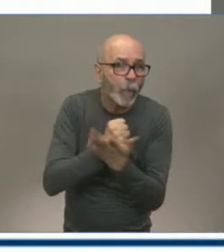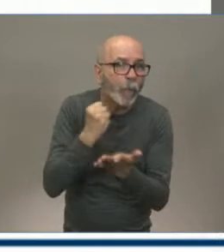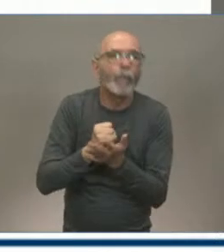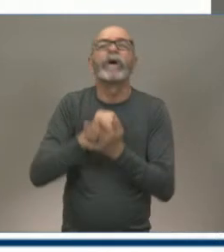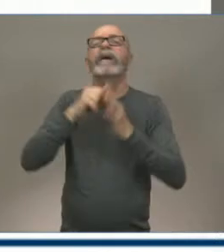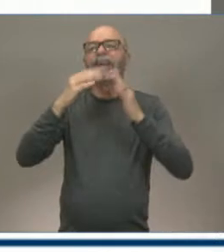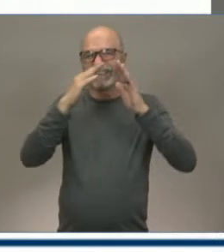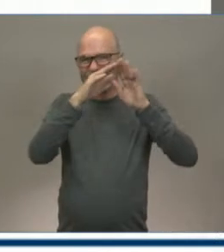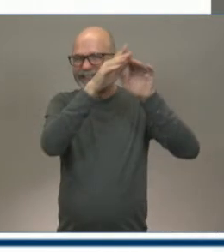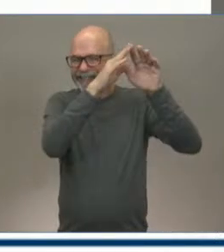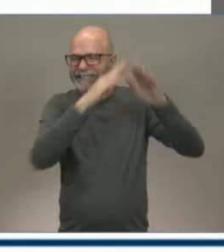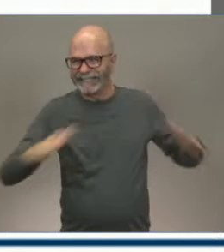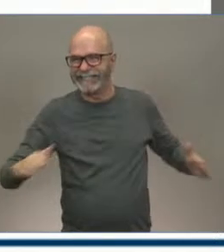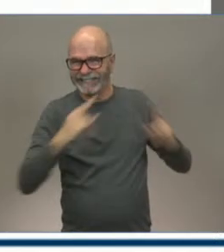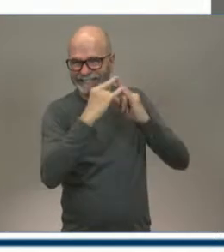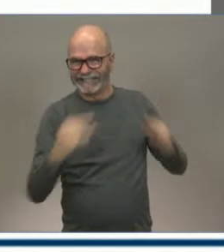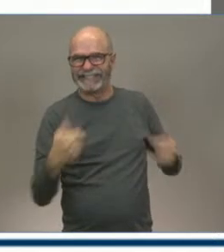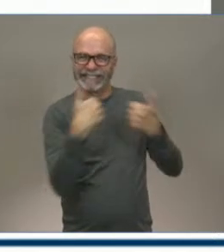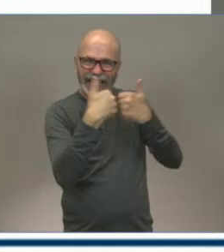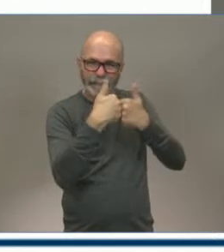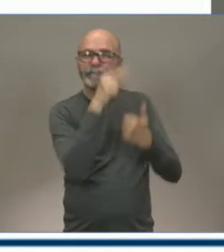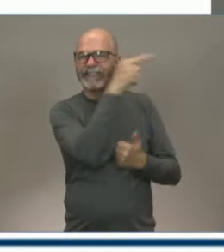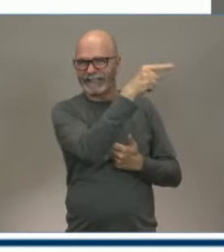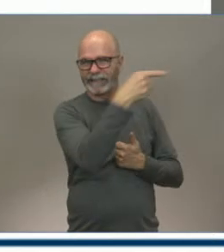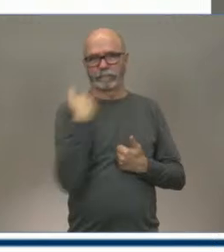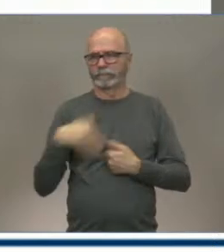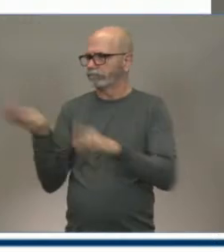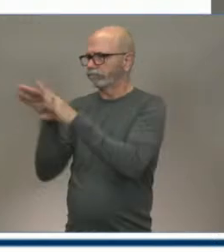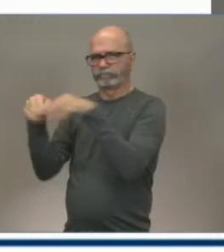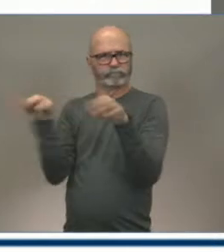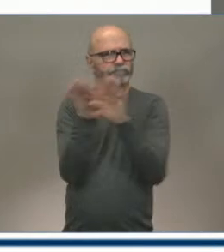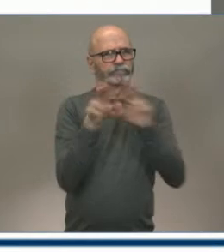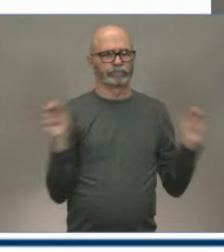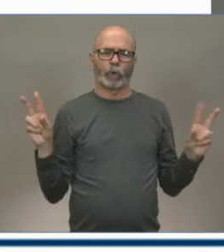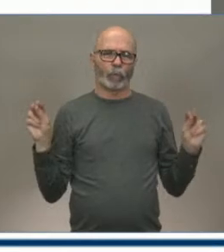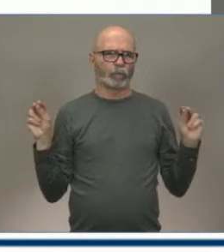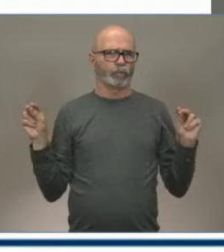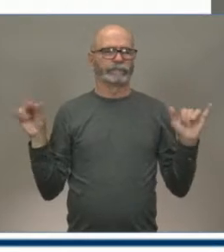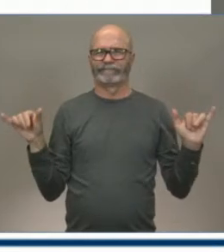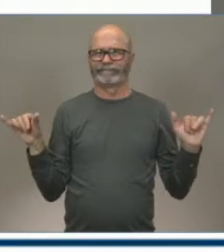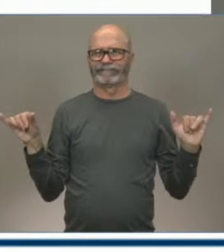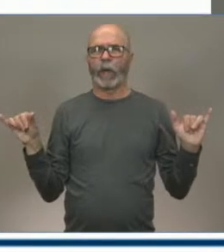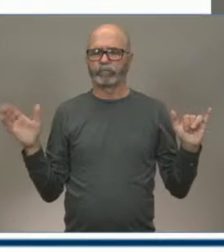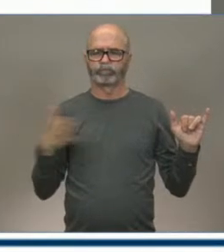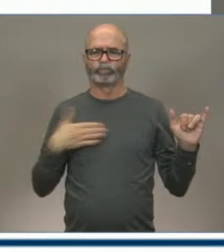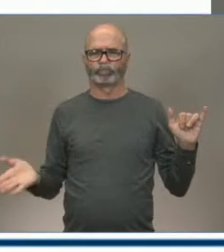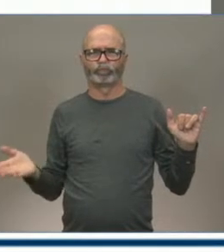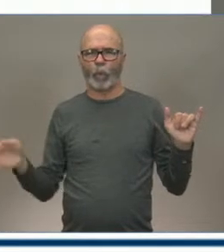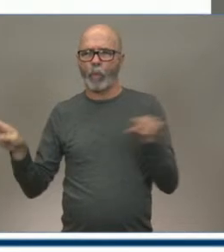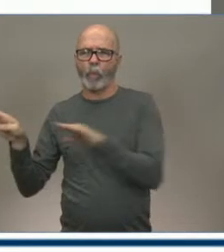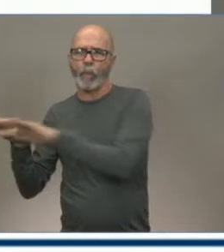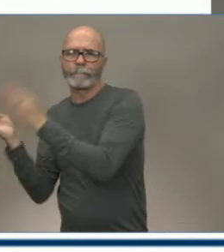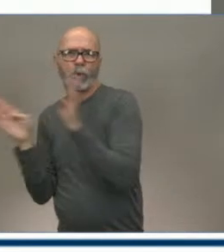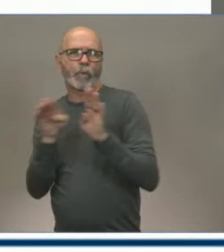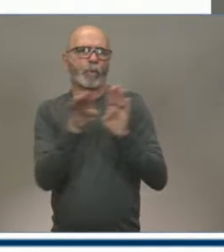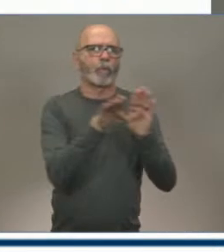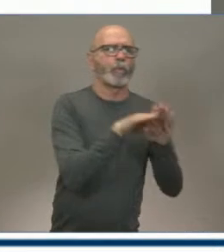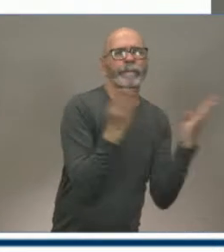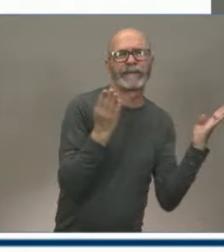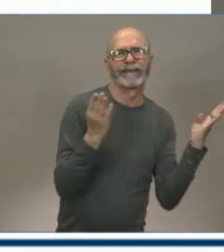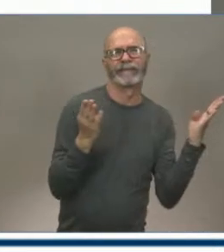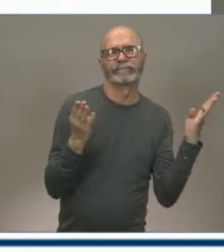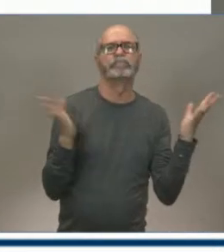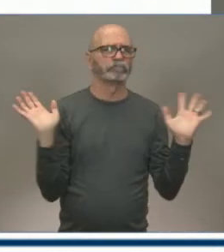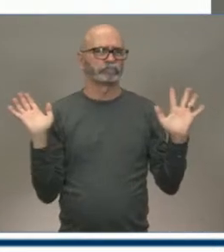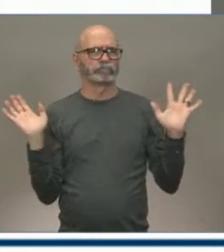were completely closed. We're allowing them to open up so they can be on the same footing as other gaming establishments across the